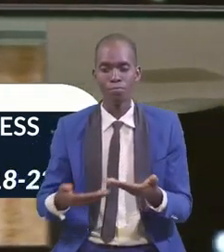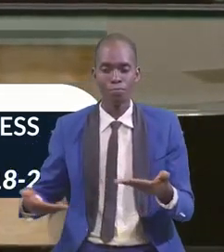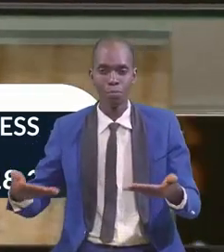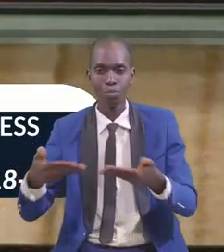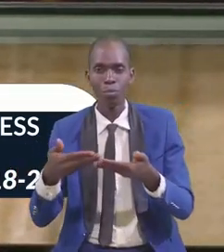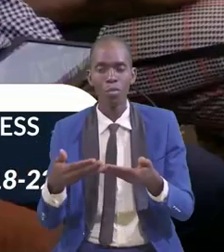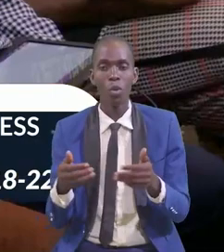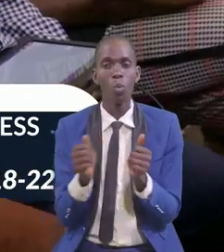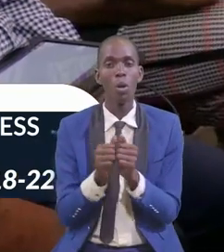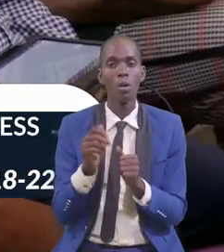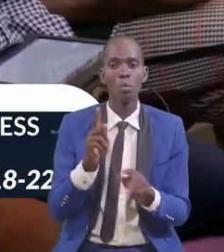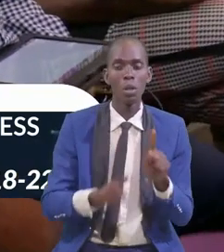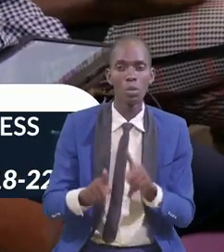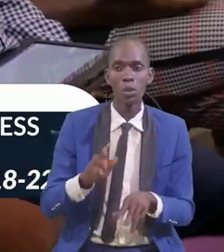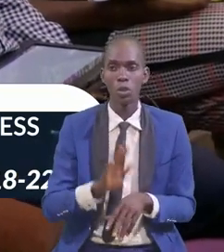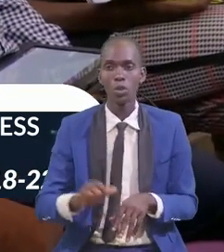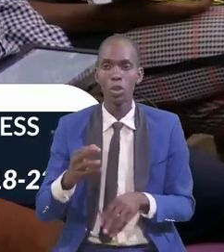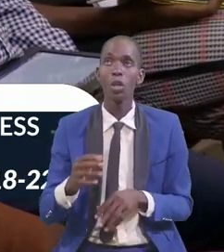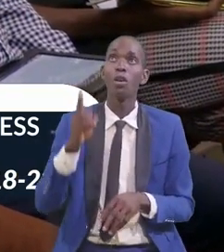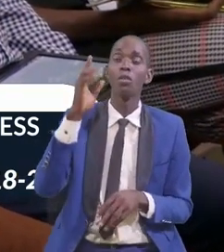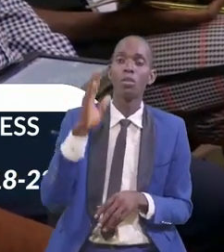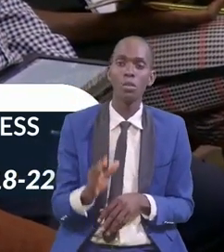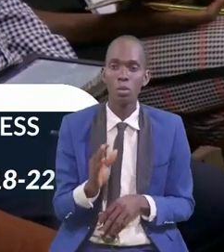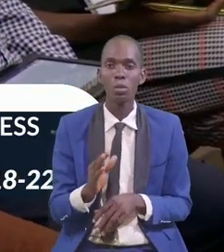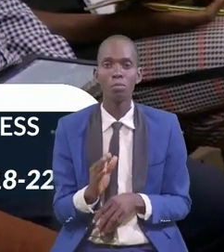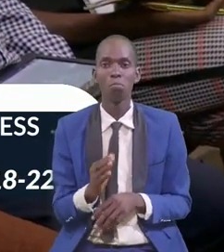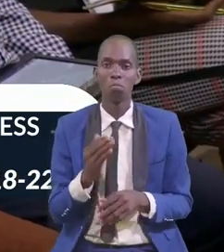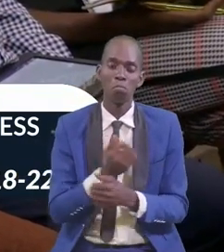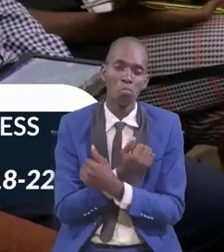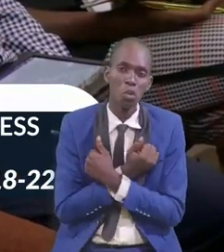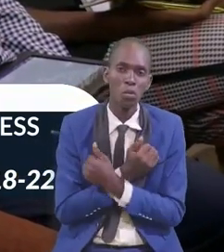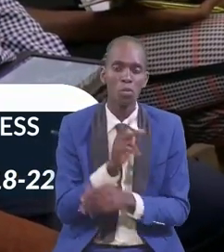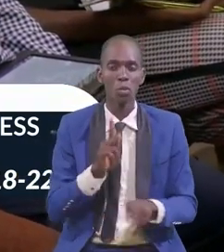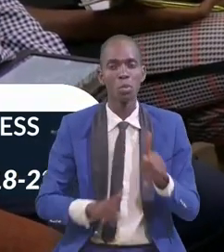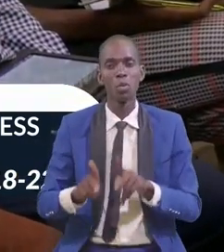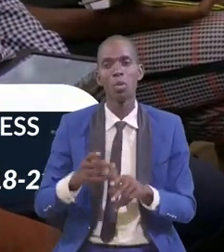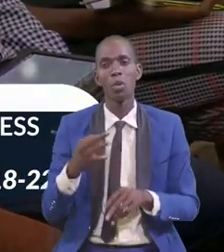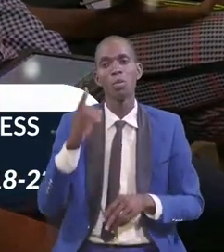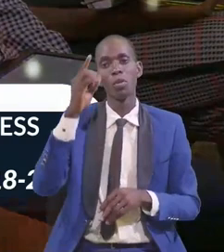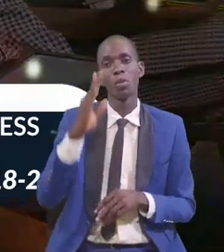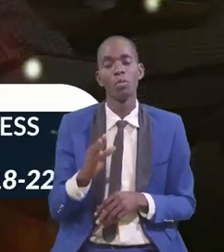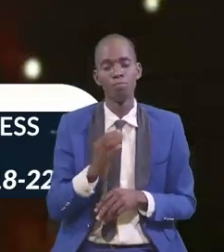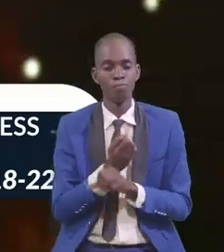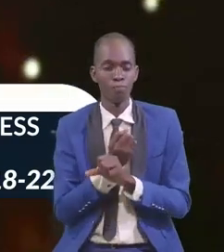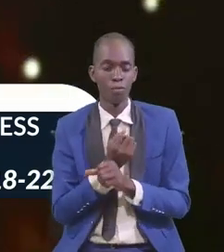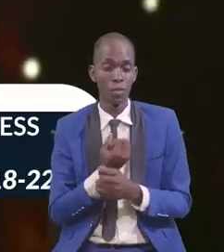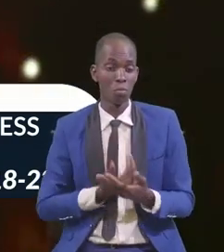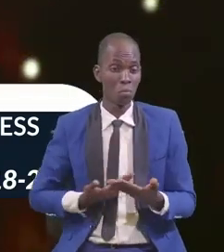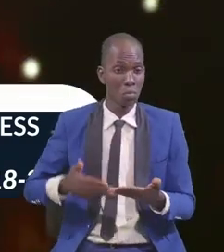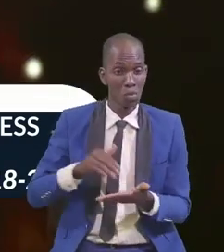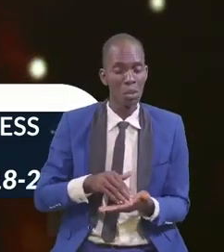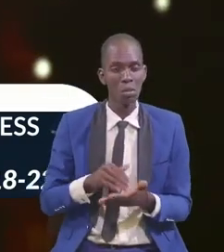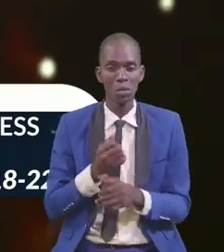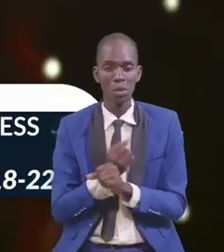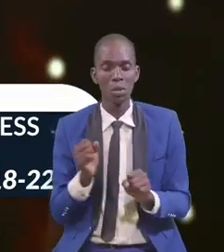the people, children of God, charitable people of God, born again children of